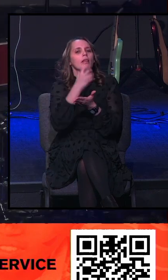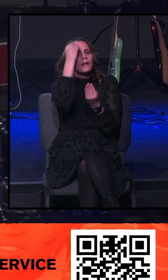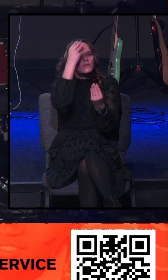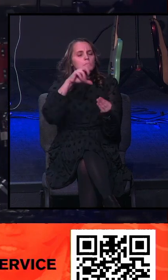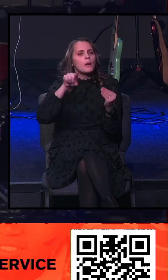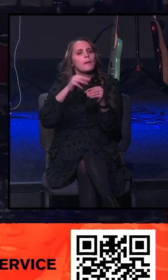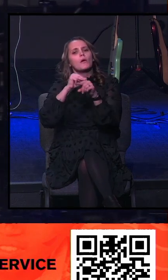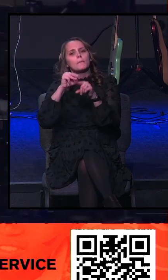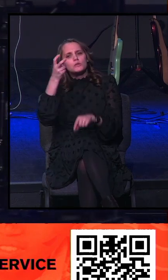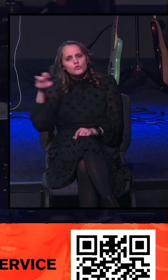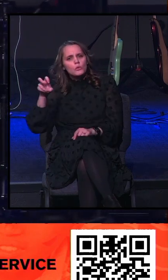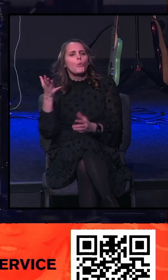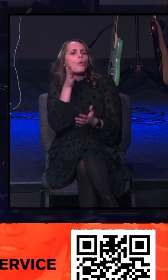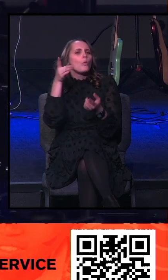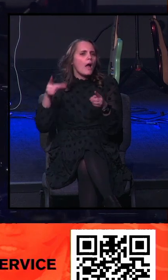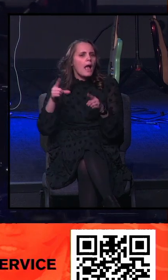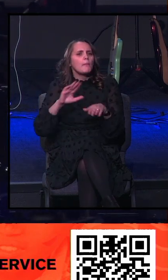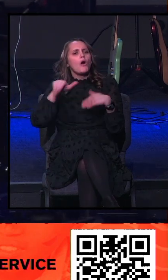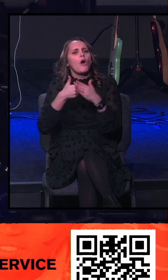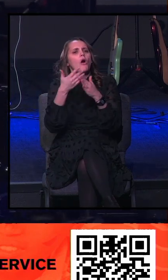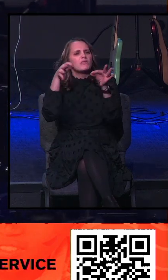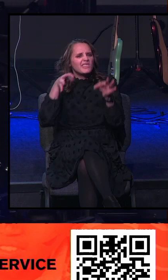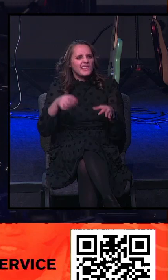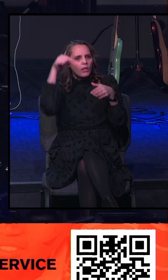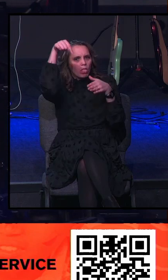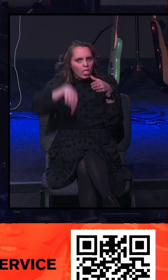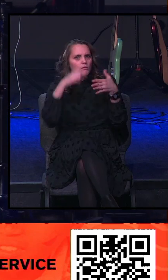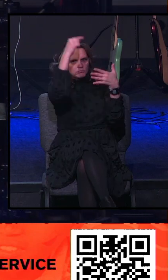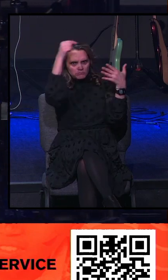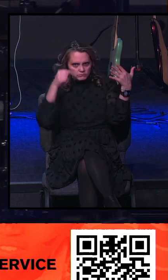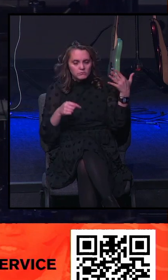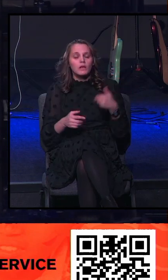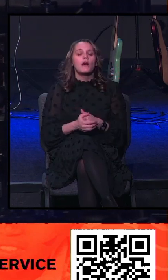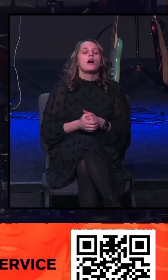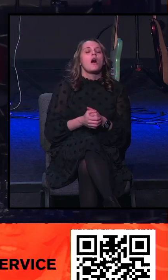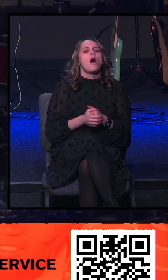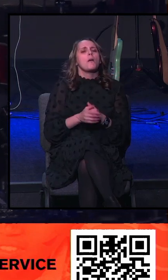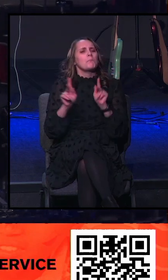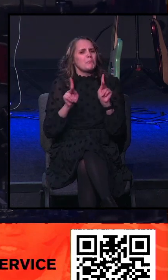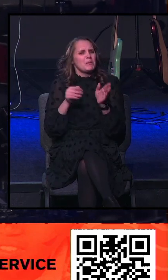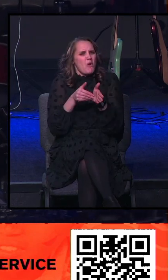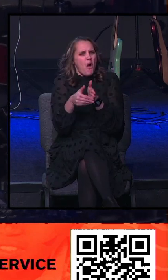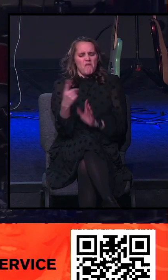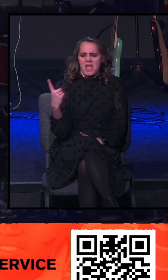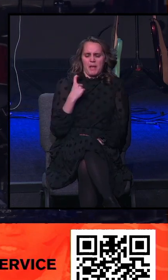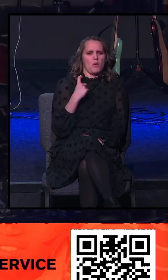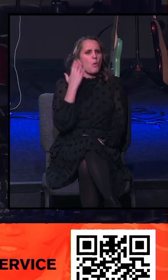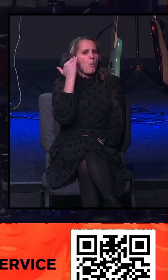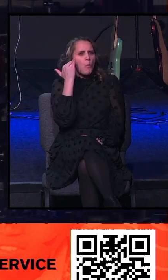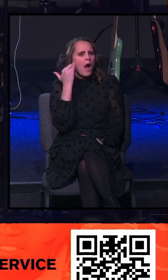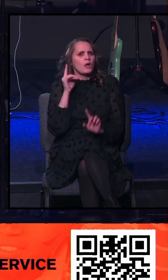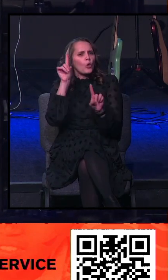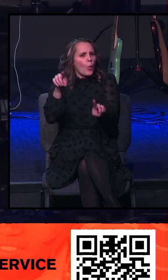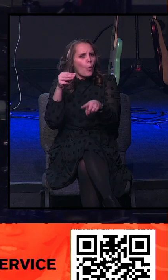going to happen and the details and the itinerary and everything else. So, and people often ask me, like, why do we go to this mission trip?